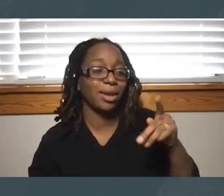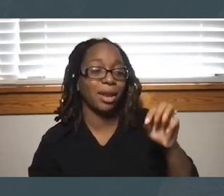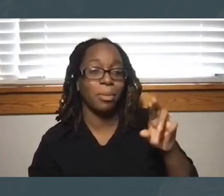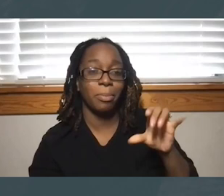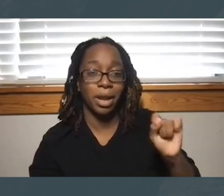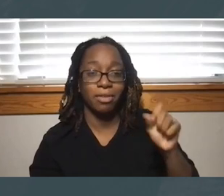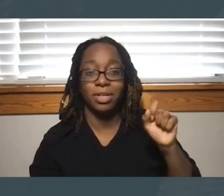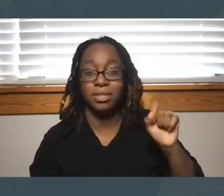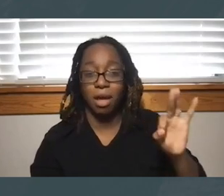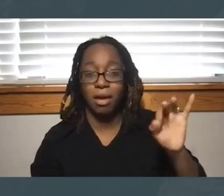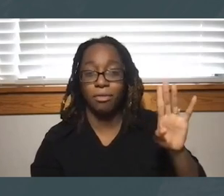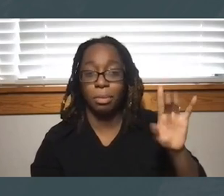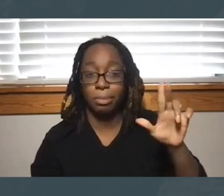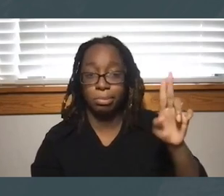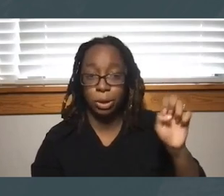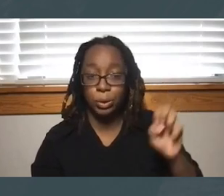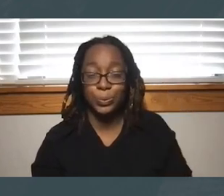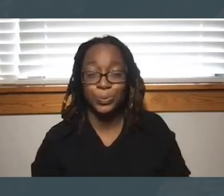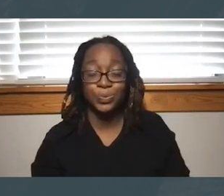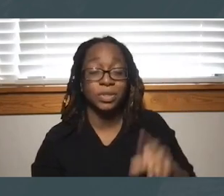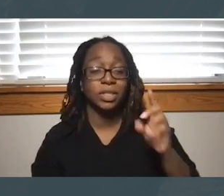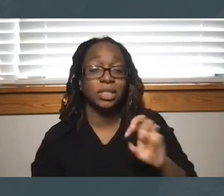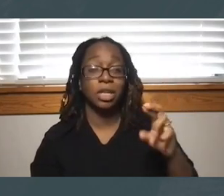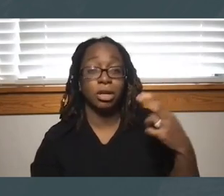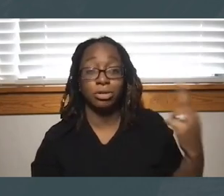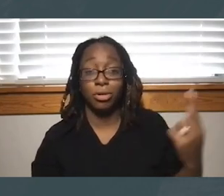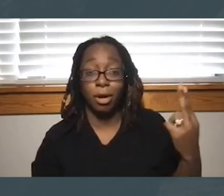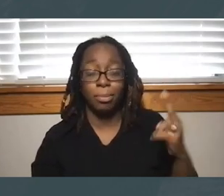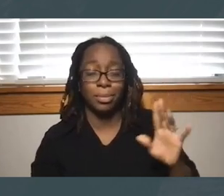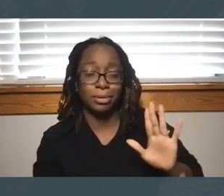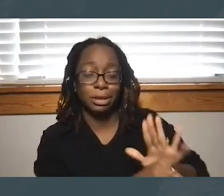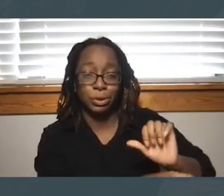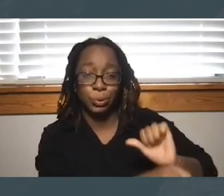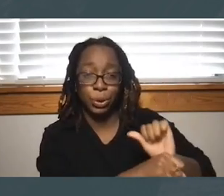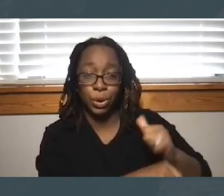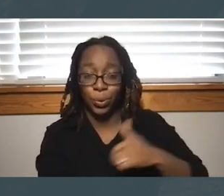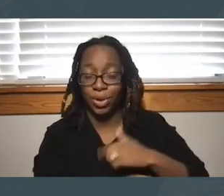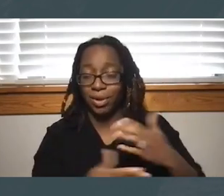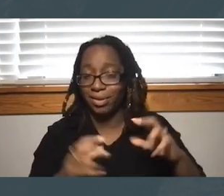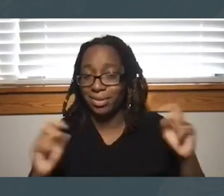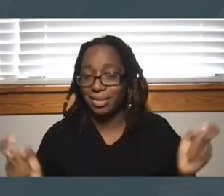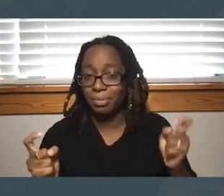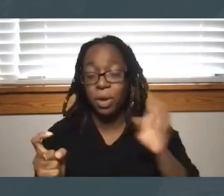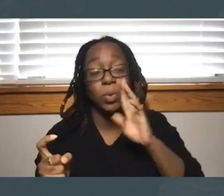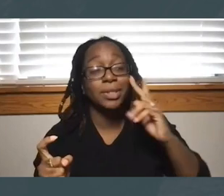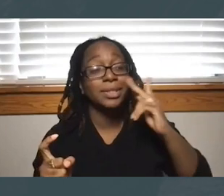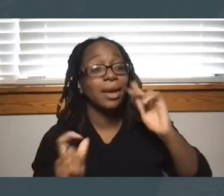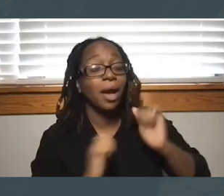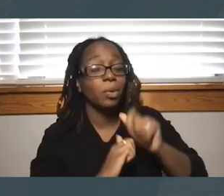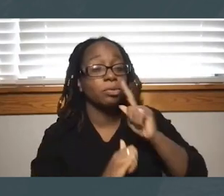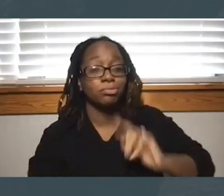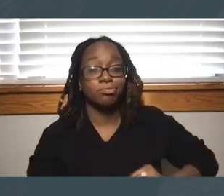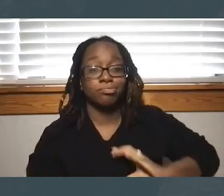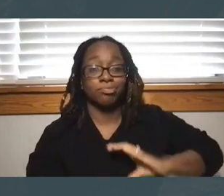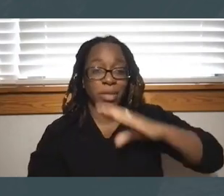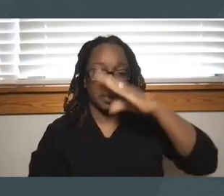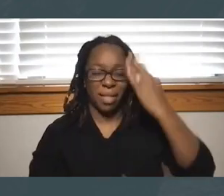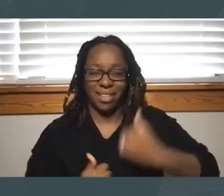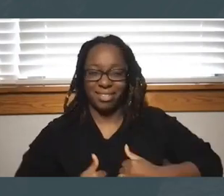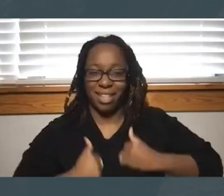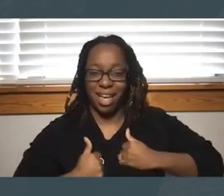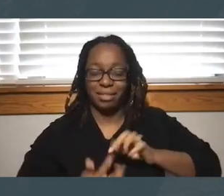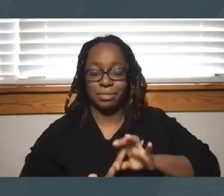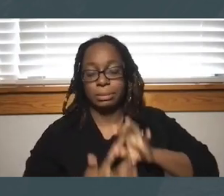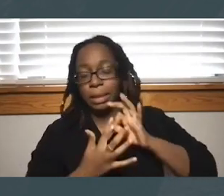Dr. Hartman's work, which we have gathered here to celebrate, demands that we bear witness to Black lives, particularly the lives of Black women and